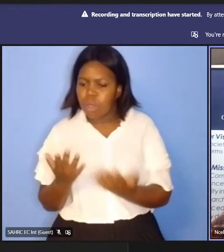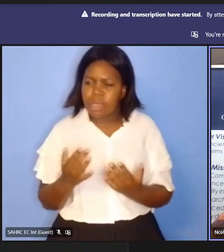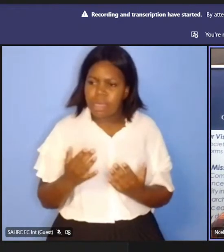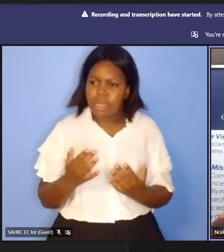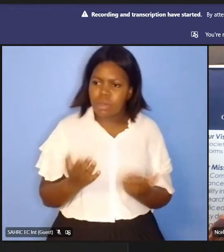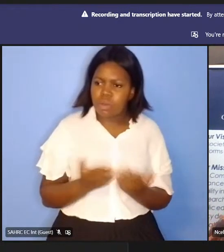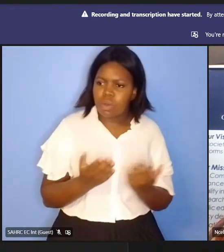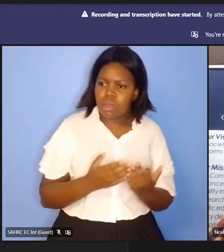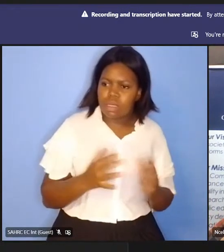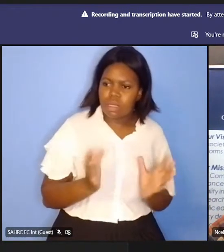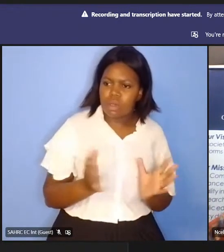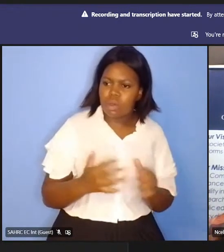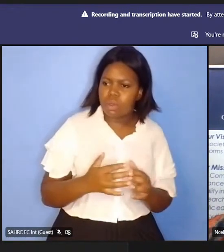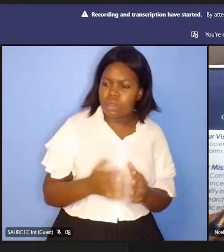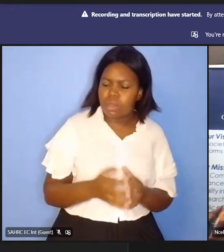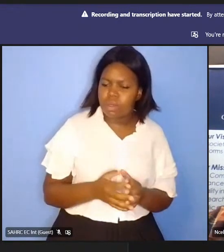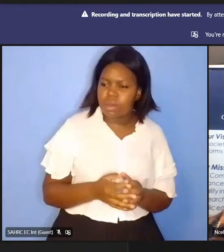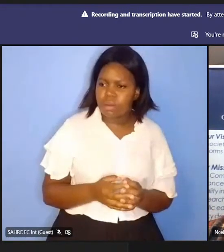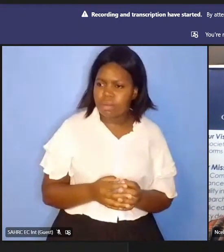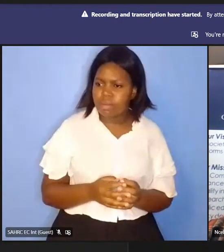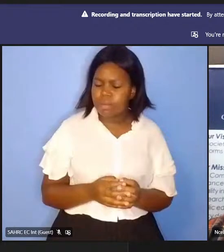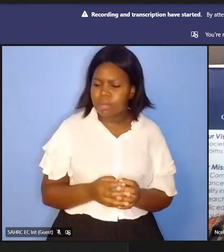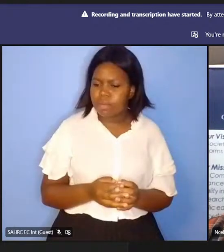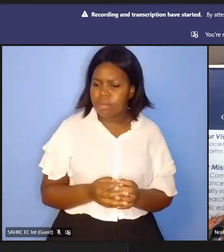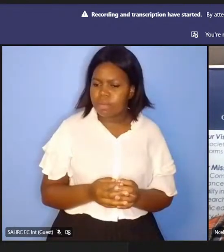so that the